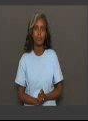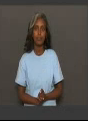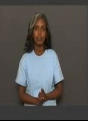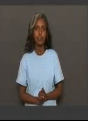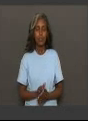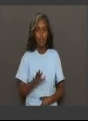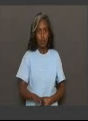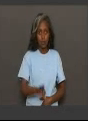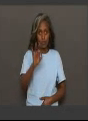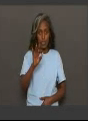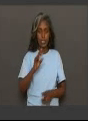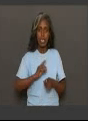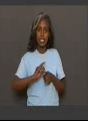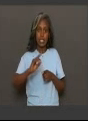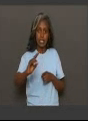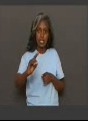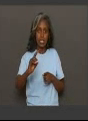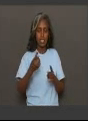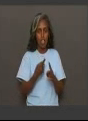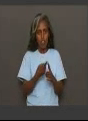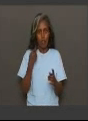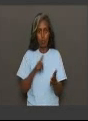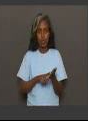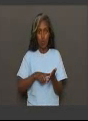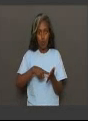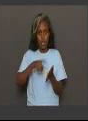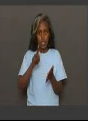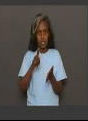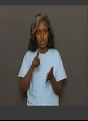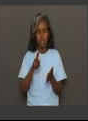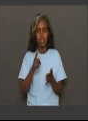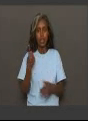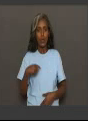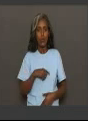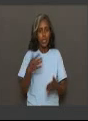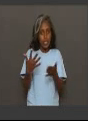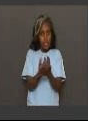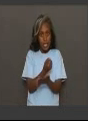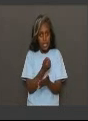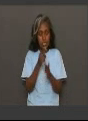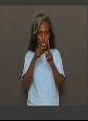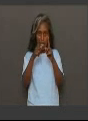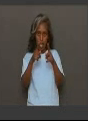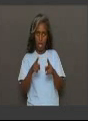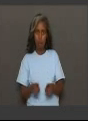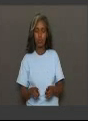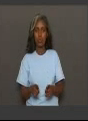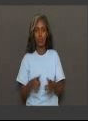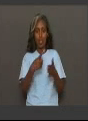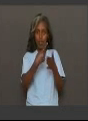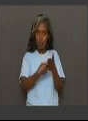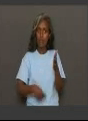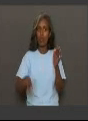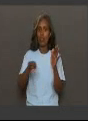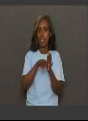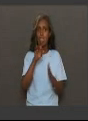To find the distance from the origin, we take the absolute value of